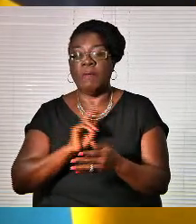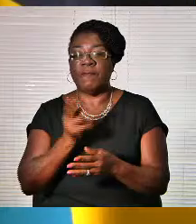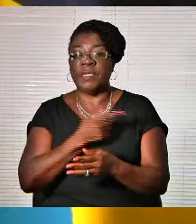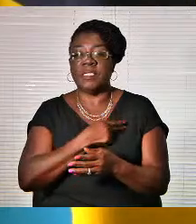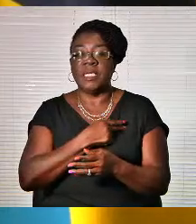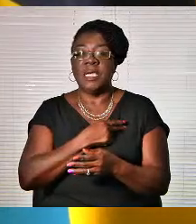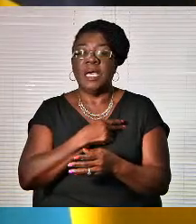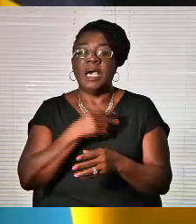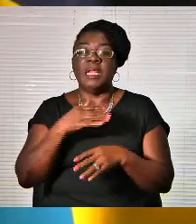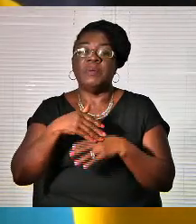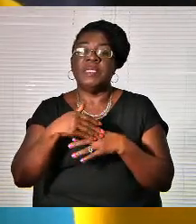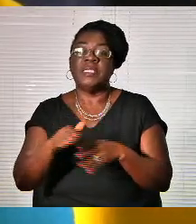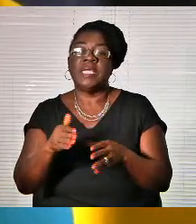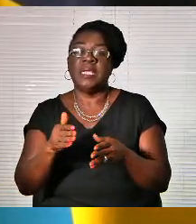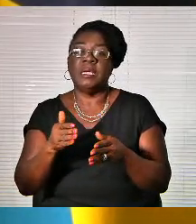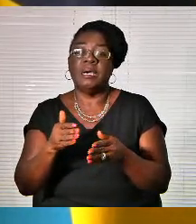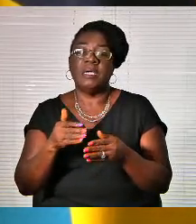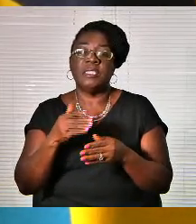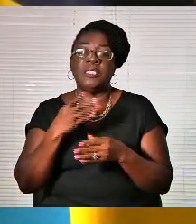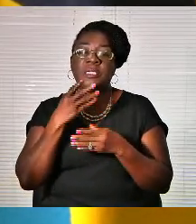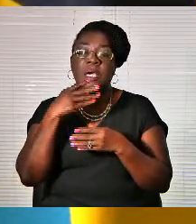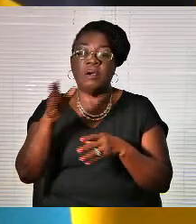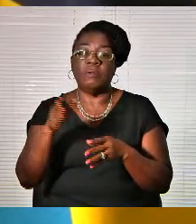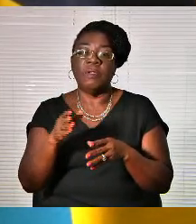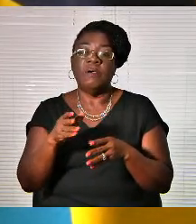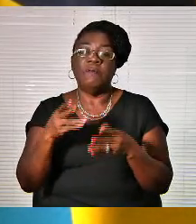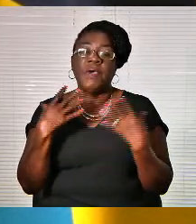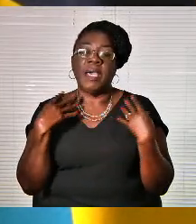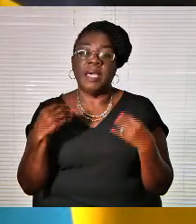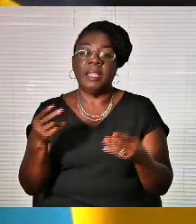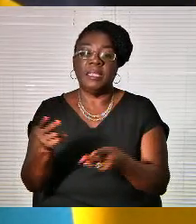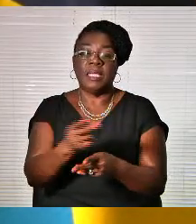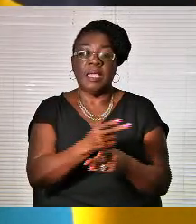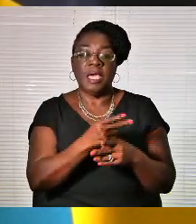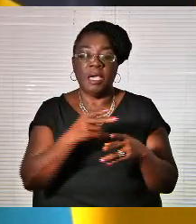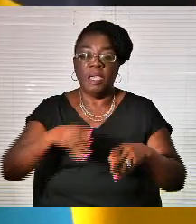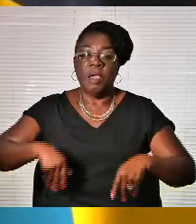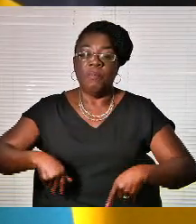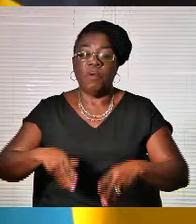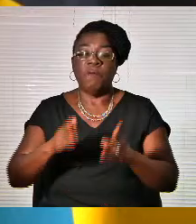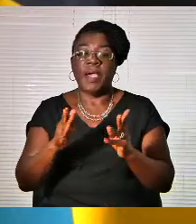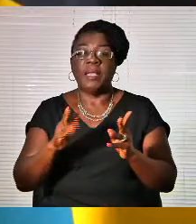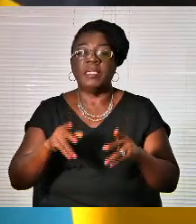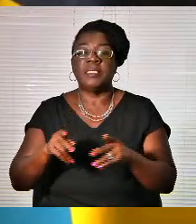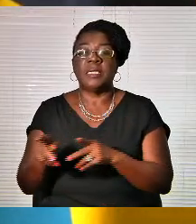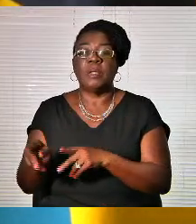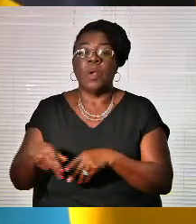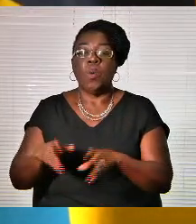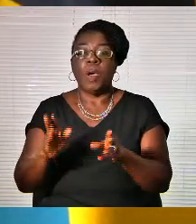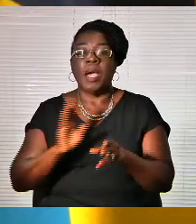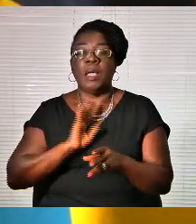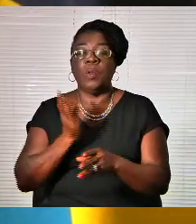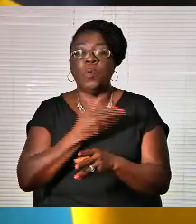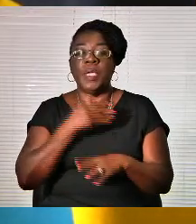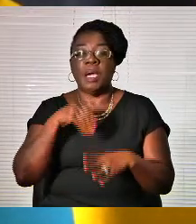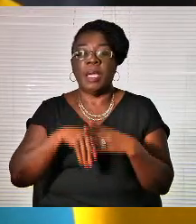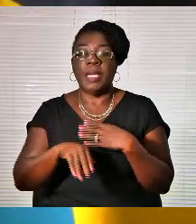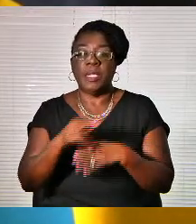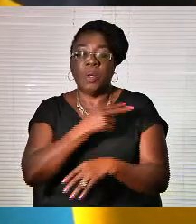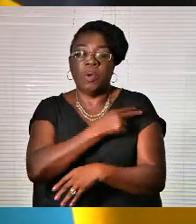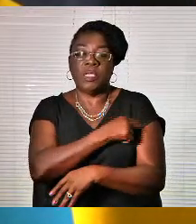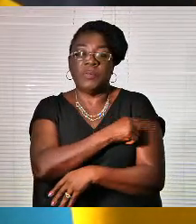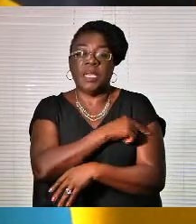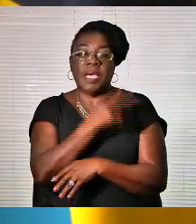our healthcare providers that while we in the PHA are seeing an increased number